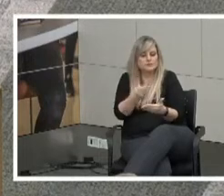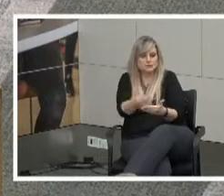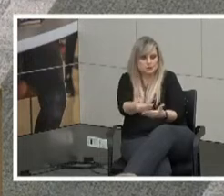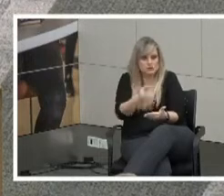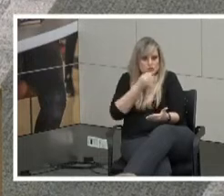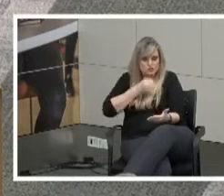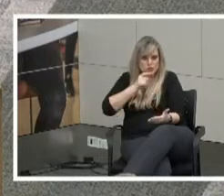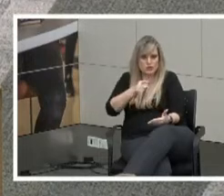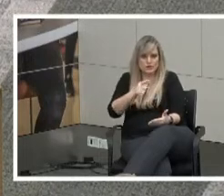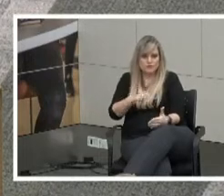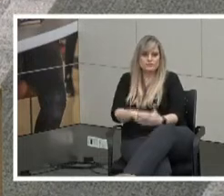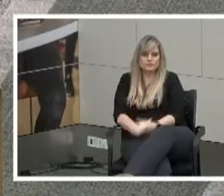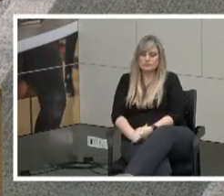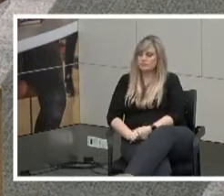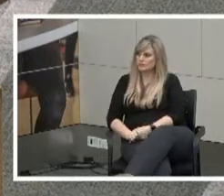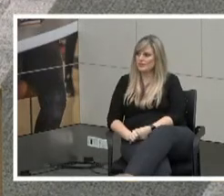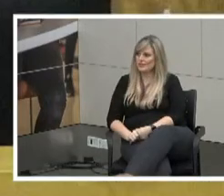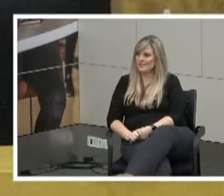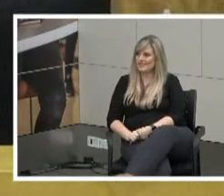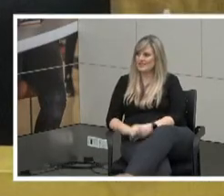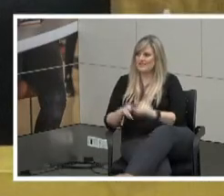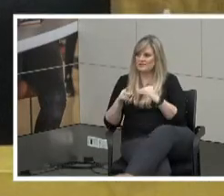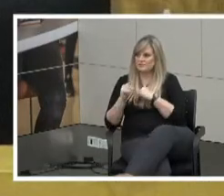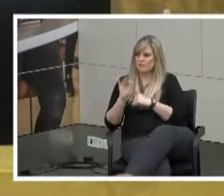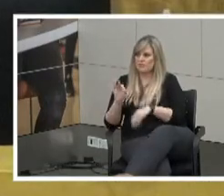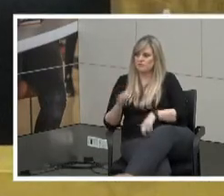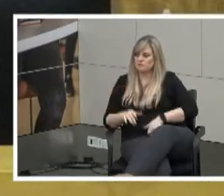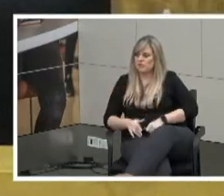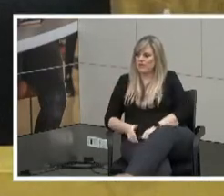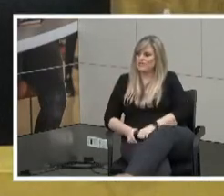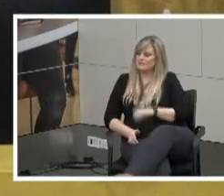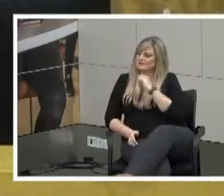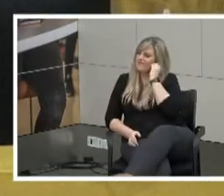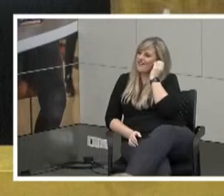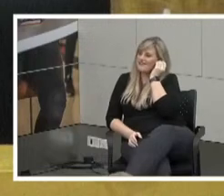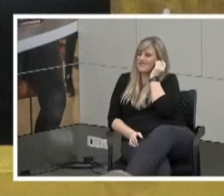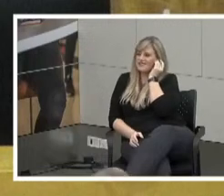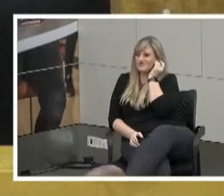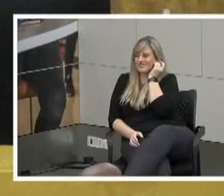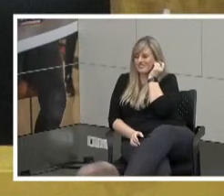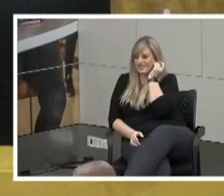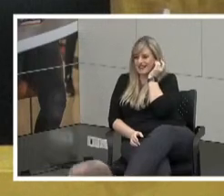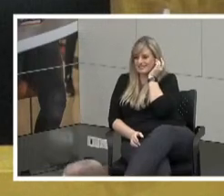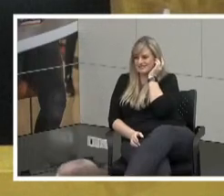will thank you ma'am thank you